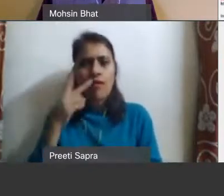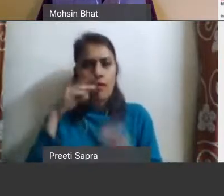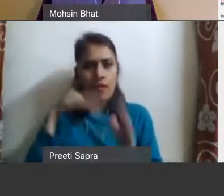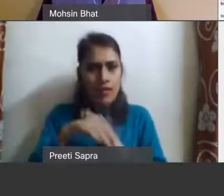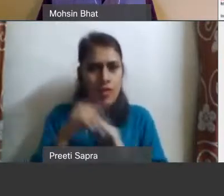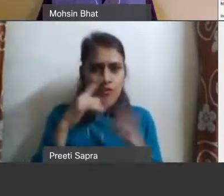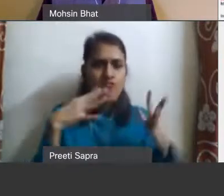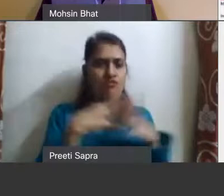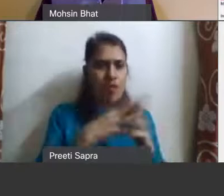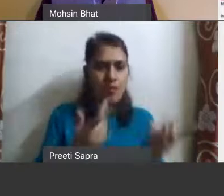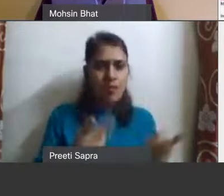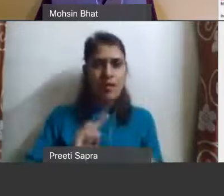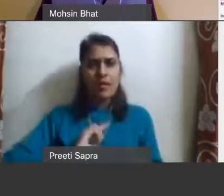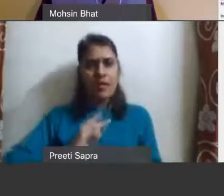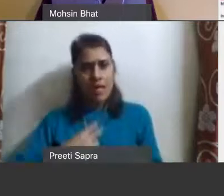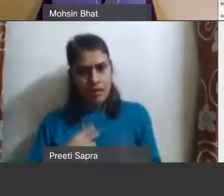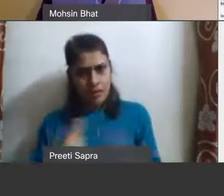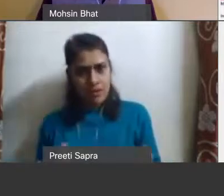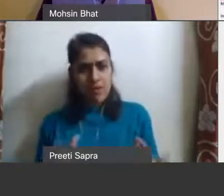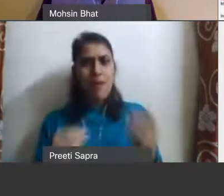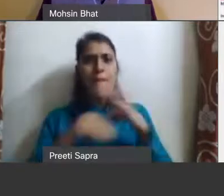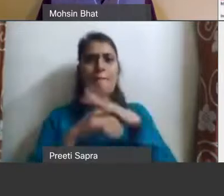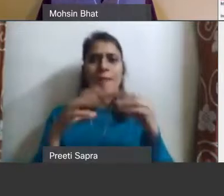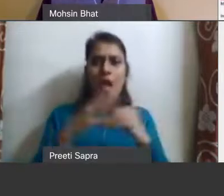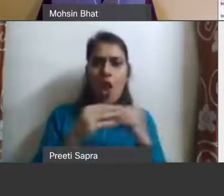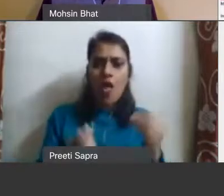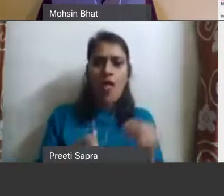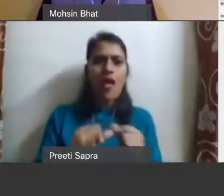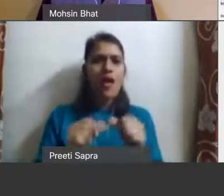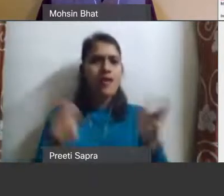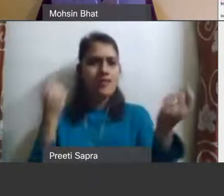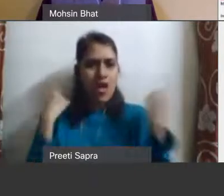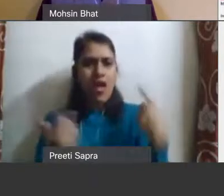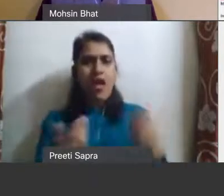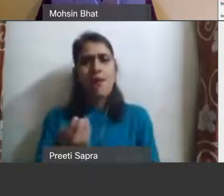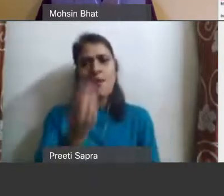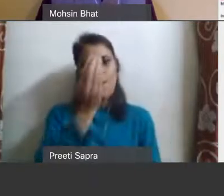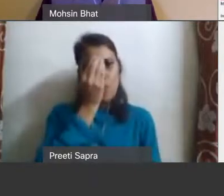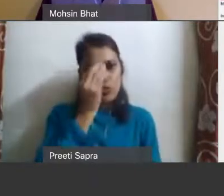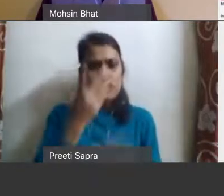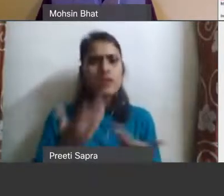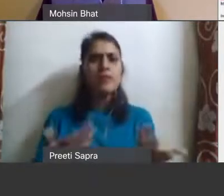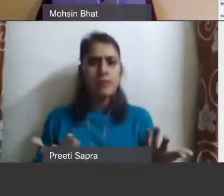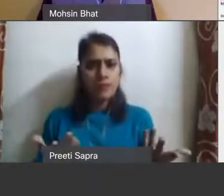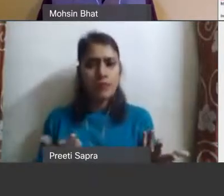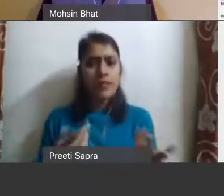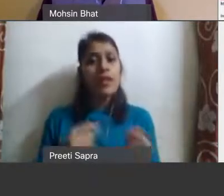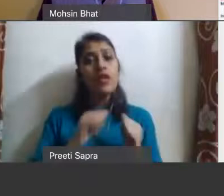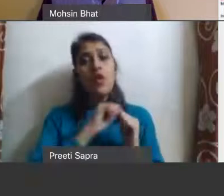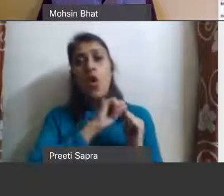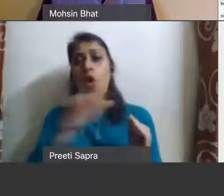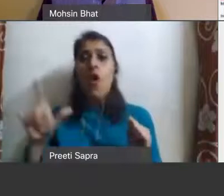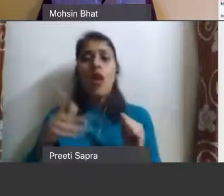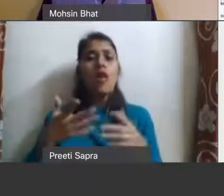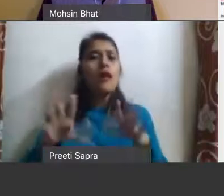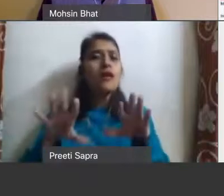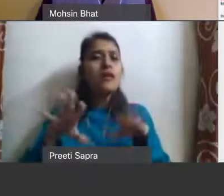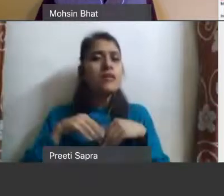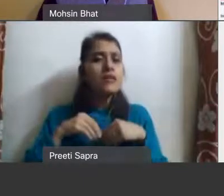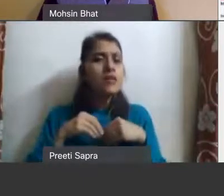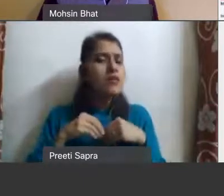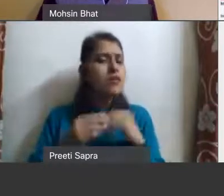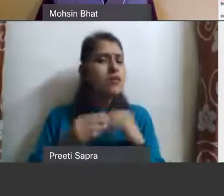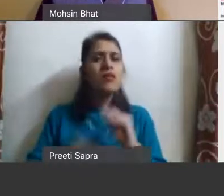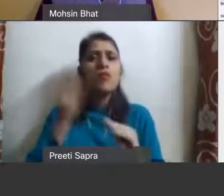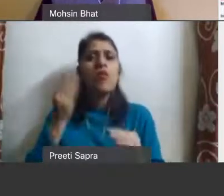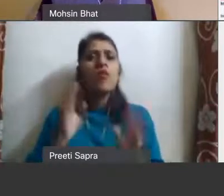women, transgenders, of course, Bengalis in Assam, or even Muslims, they are much more susceptible to irregularization,